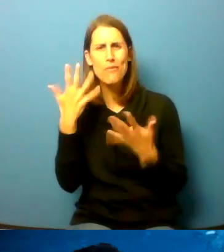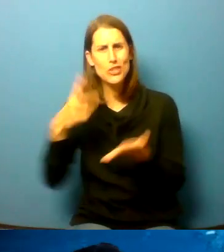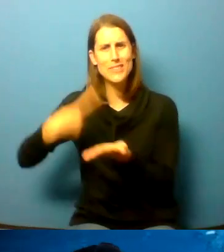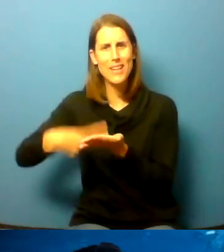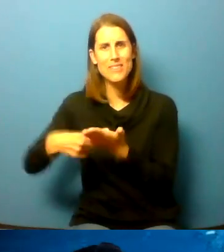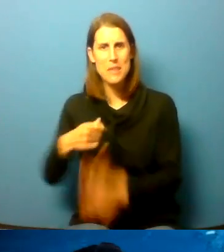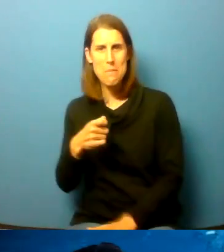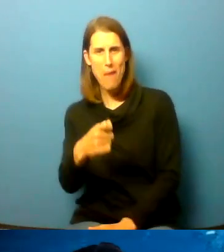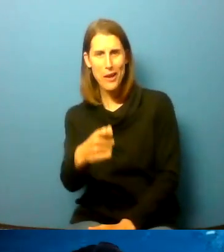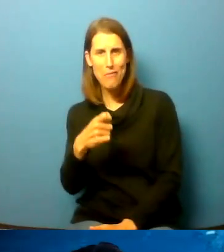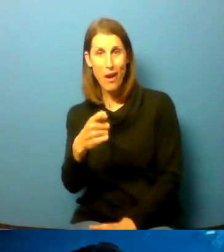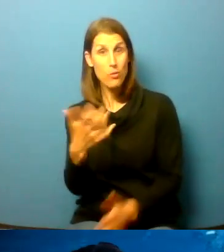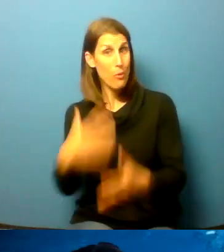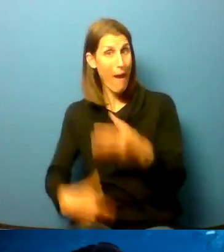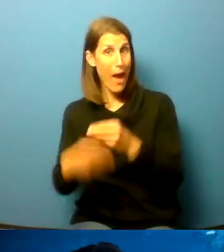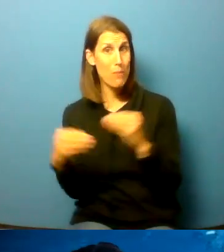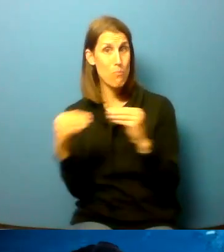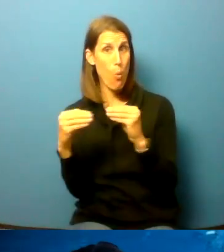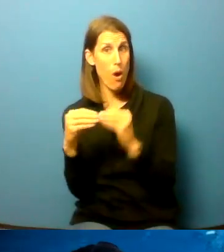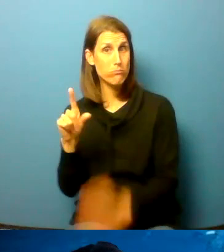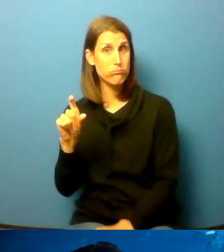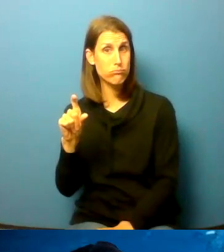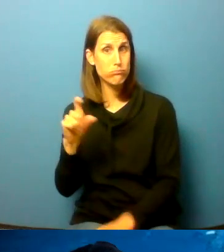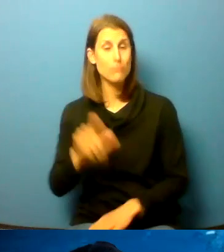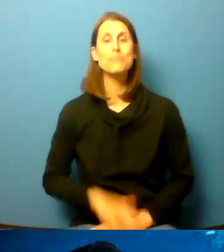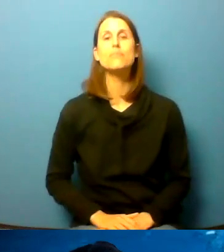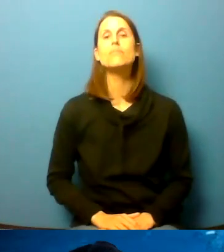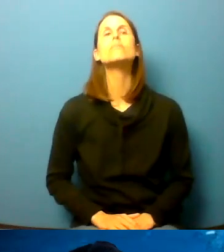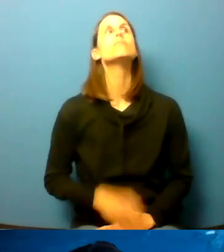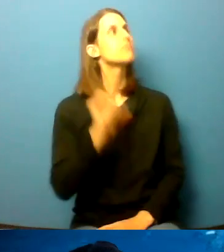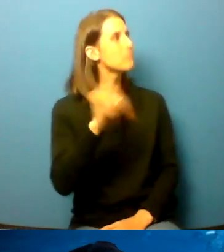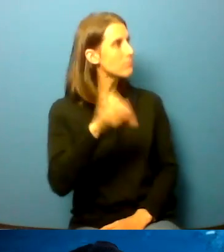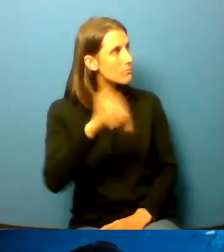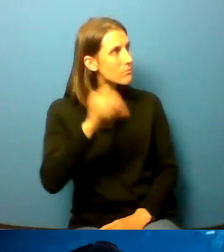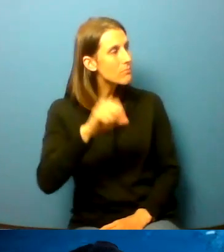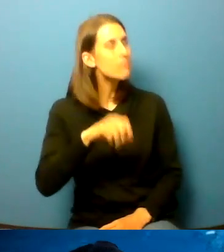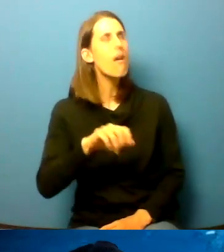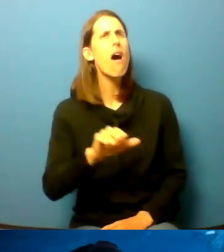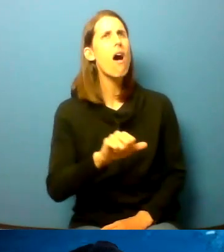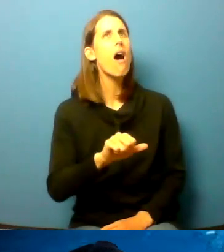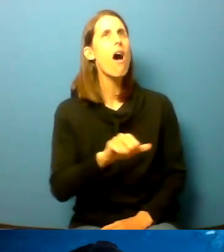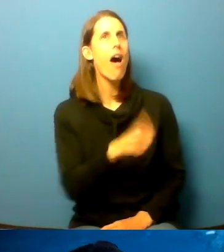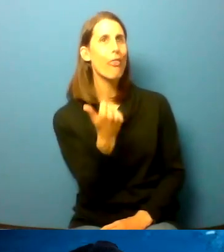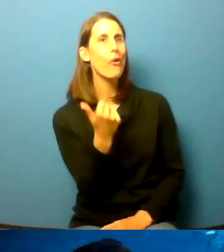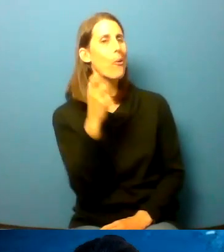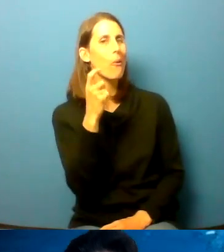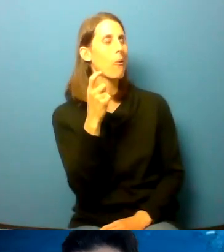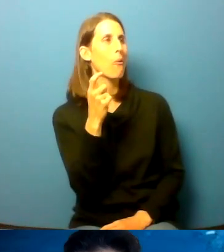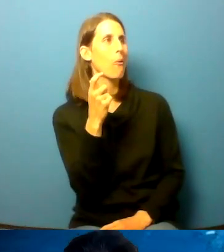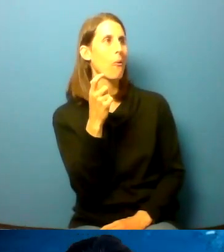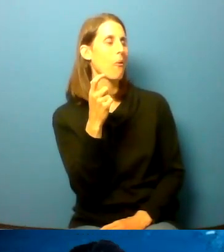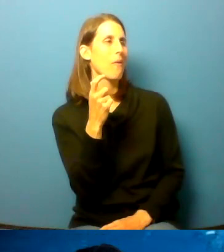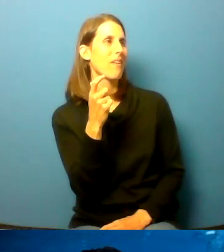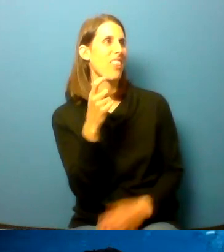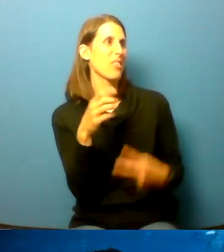else you wanted to add on that, Gabby? Yeah, one of the other things that it might have been Jocelyn or curriculum